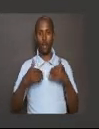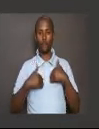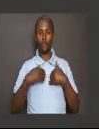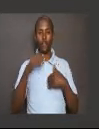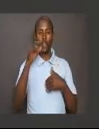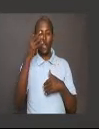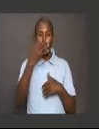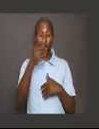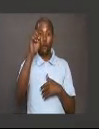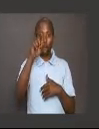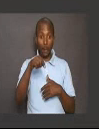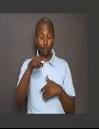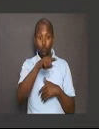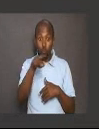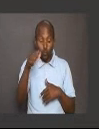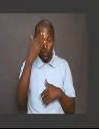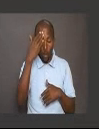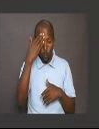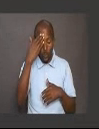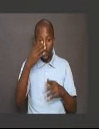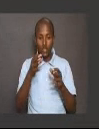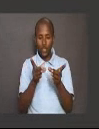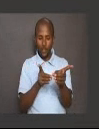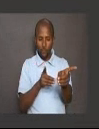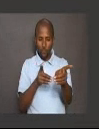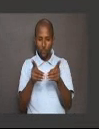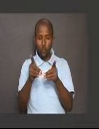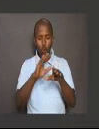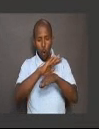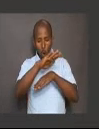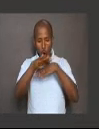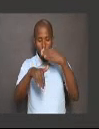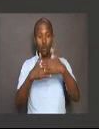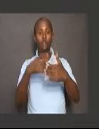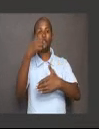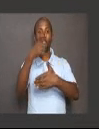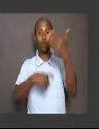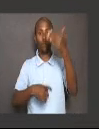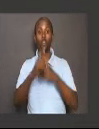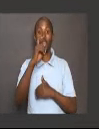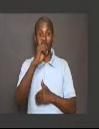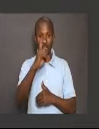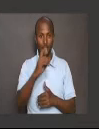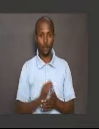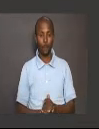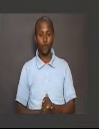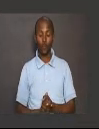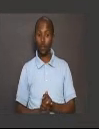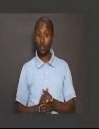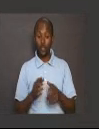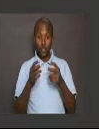Now that we have found f prime, we know that it is defined for all values of